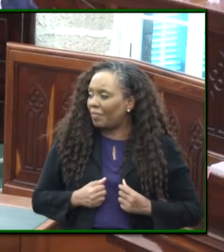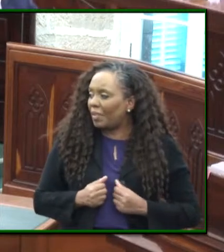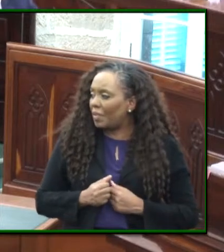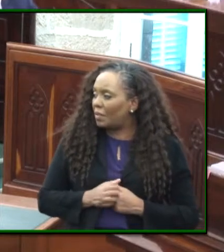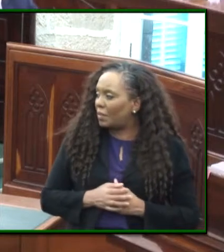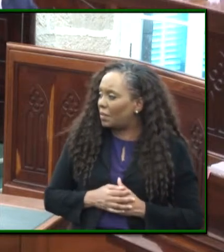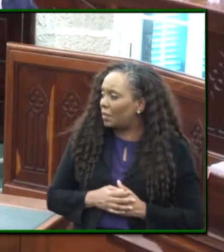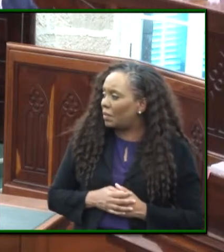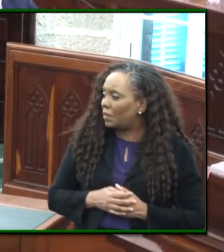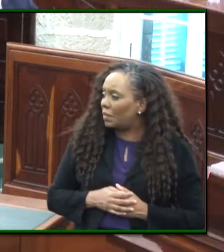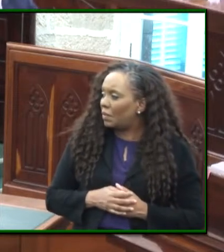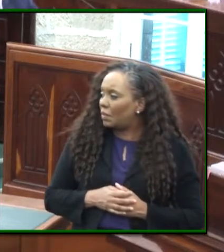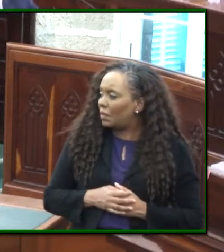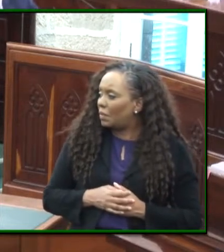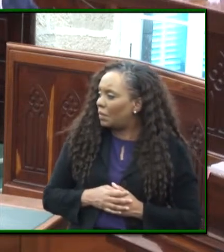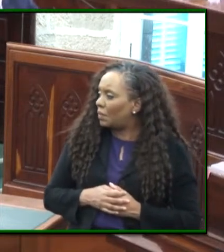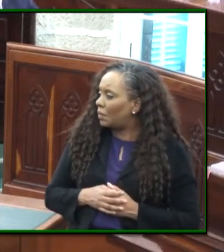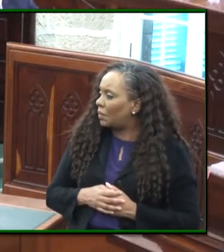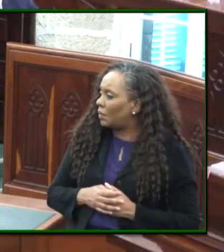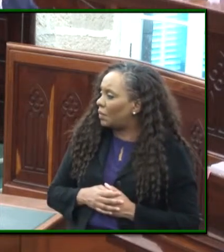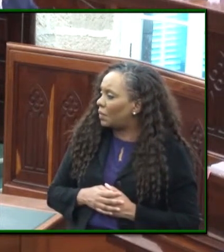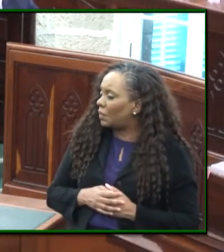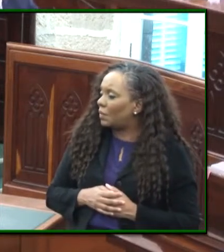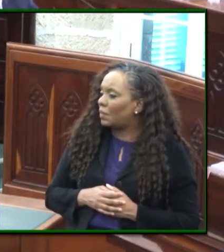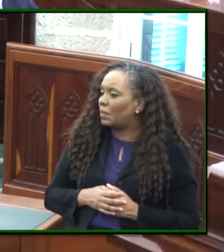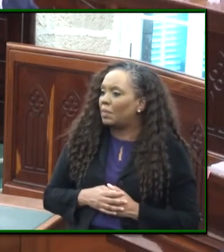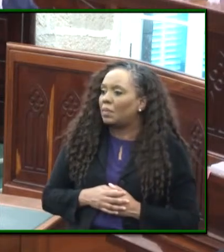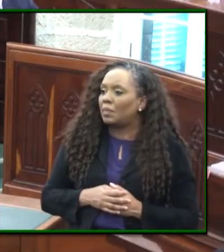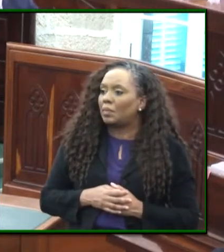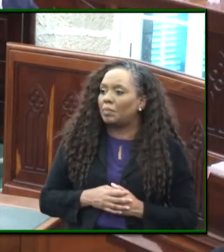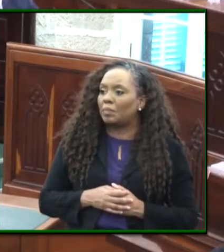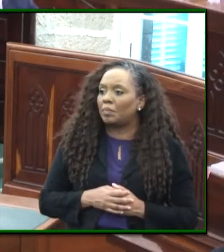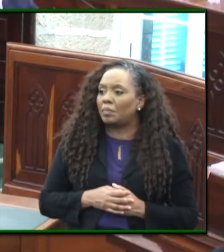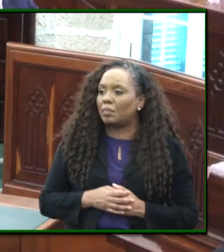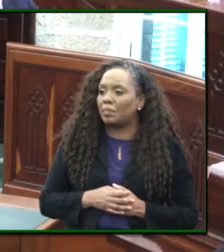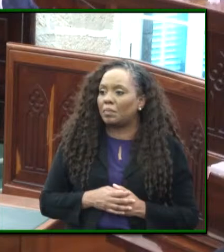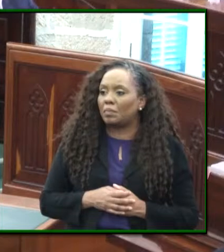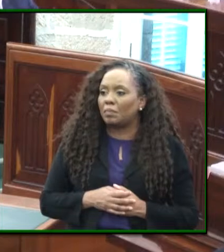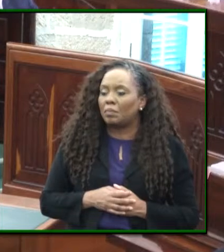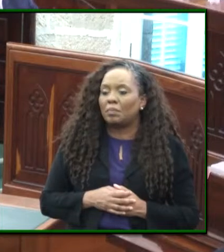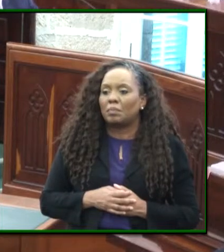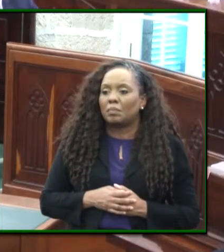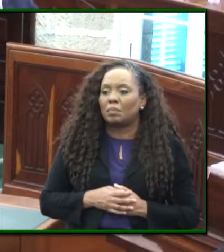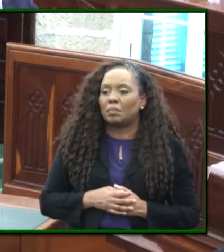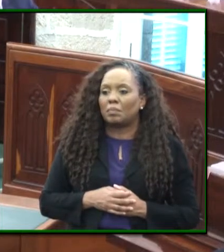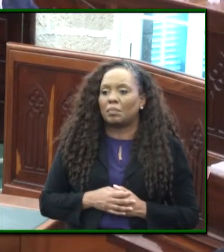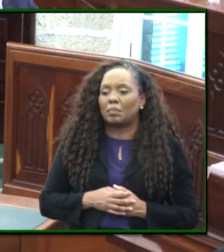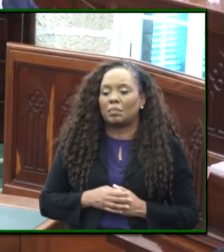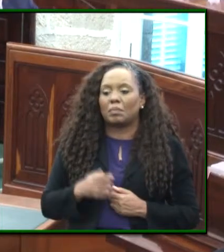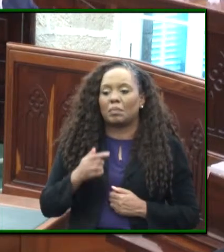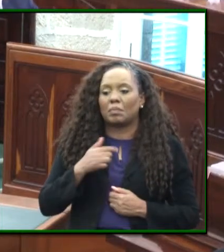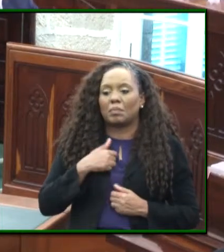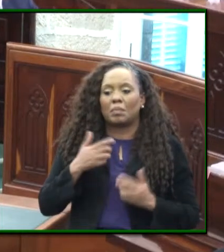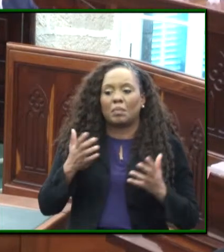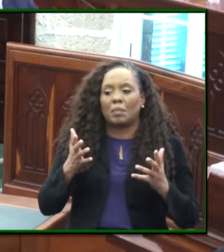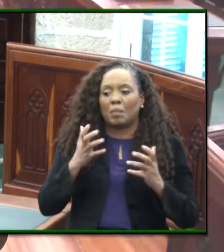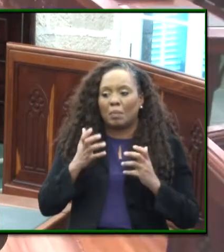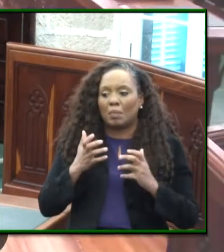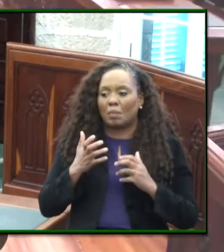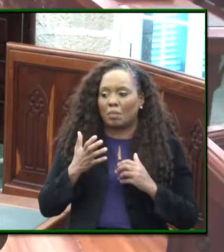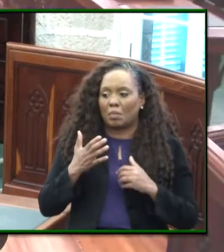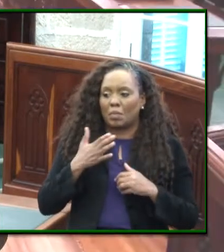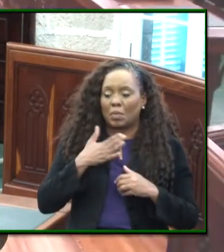If it pleases Your Honor, I wish to exercise my right